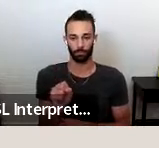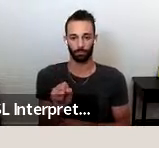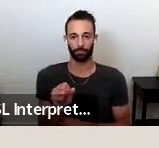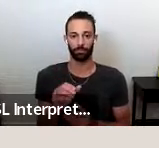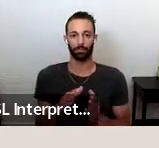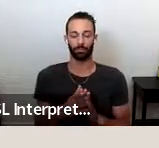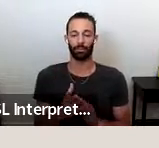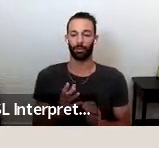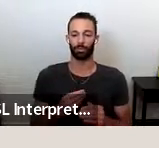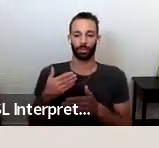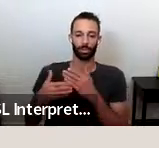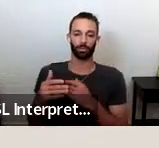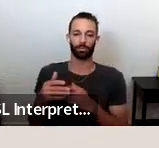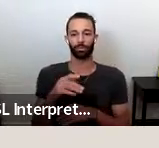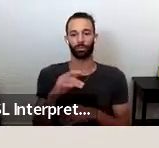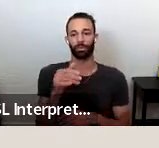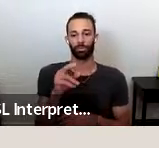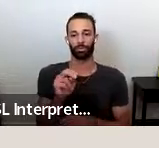2024.